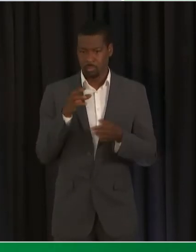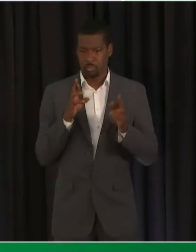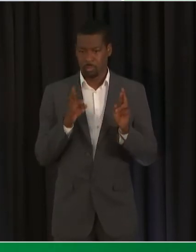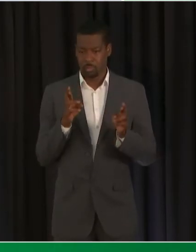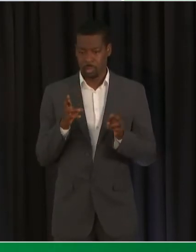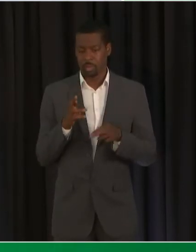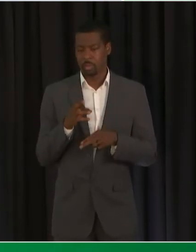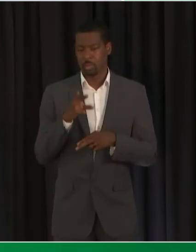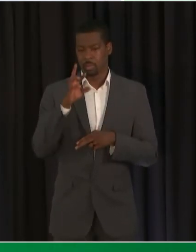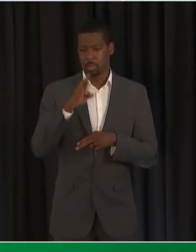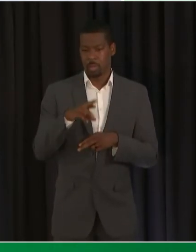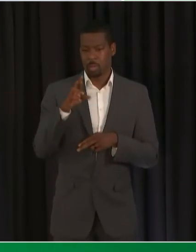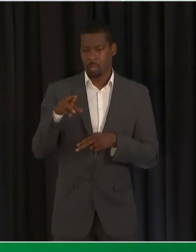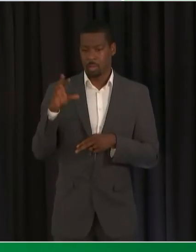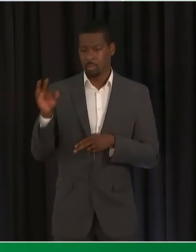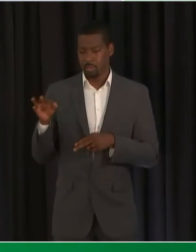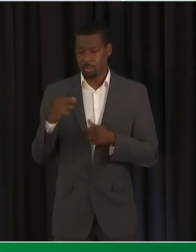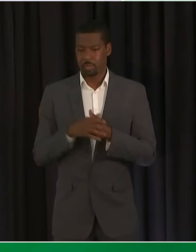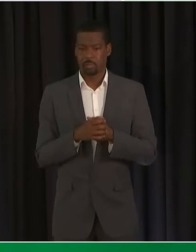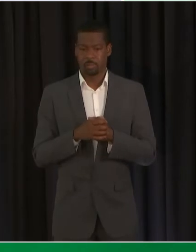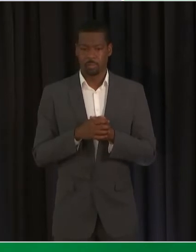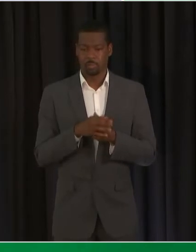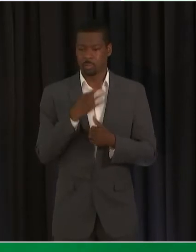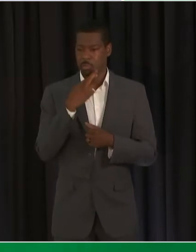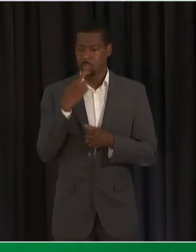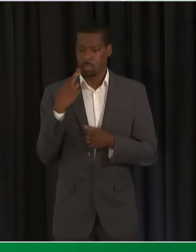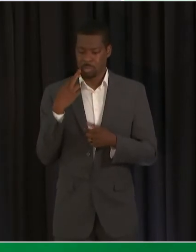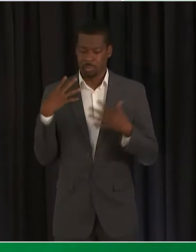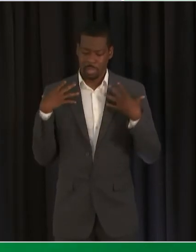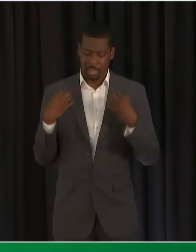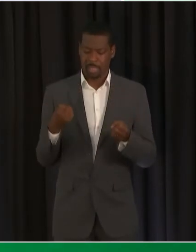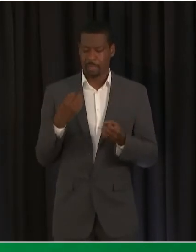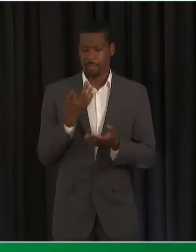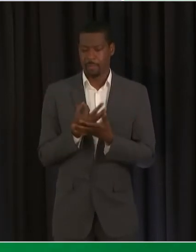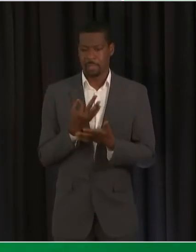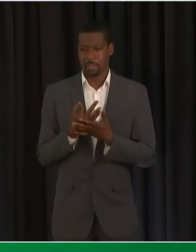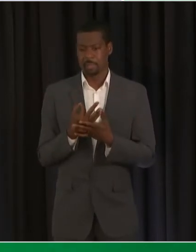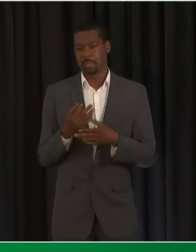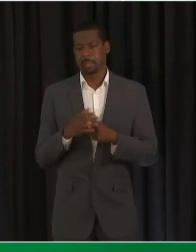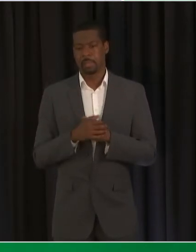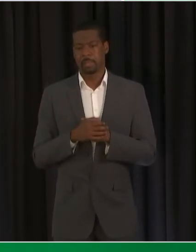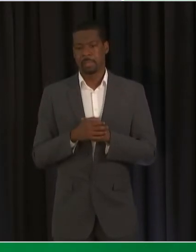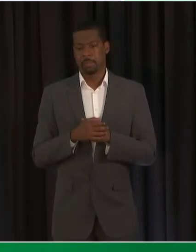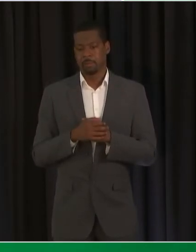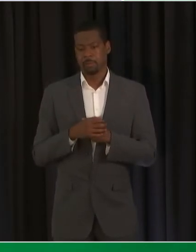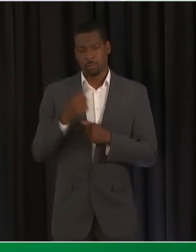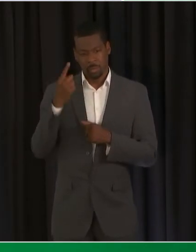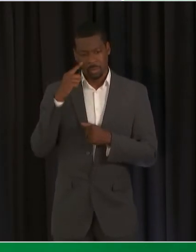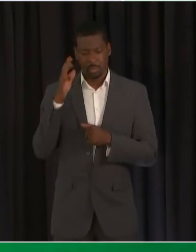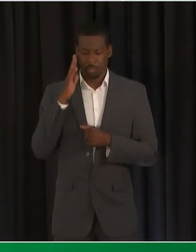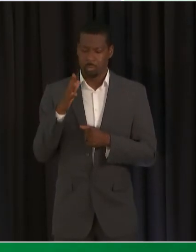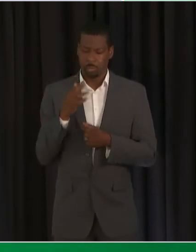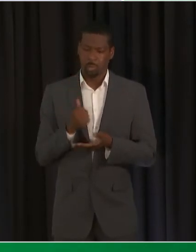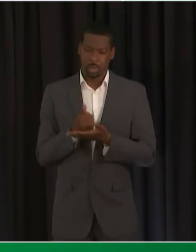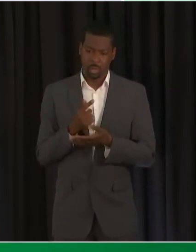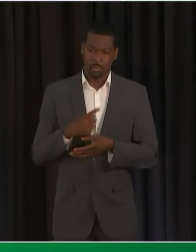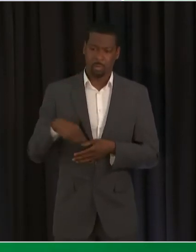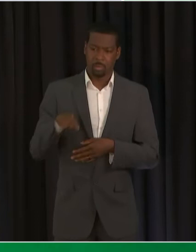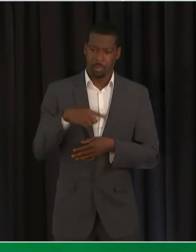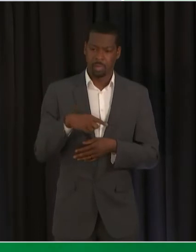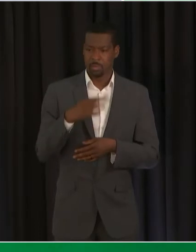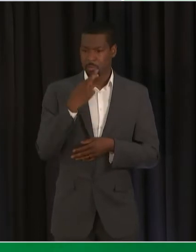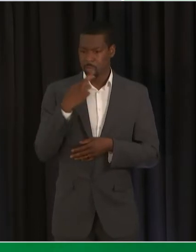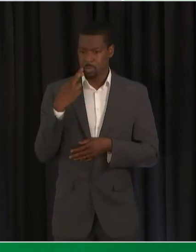the Restaurant Revitalization Fund, which I hope really carries us through the rest of this uncertainty that COVID has brought us in the